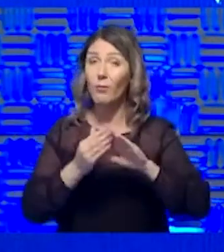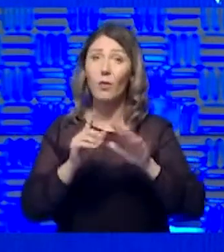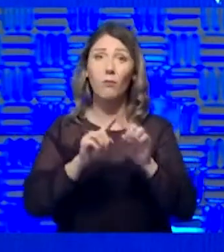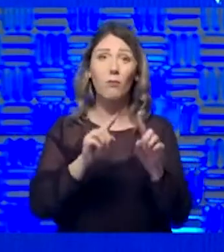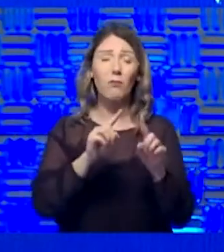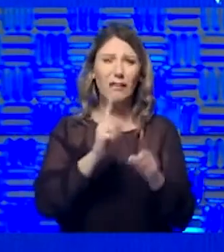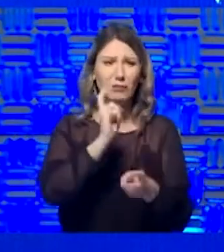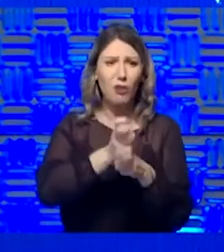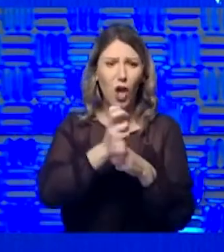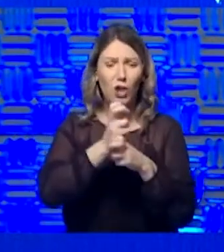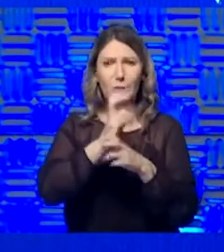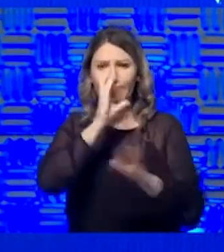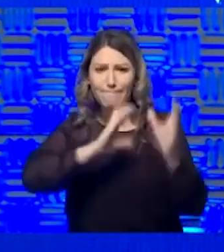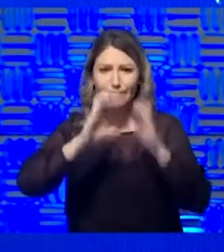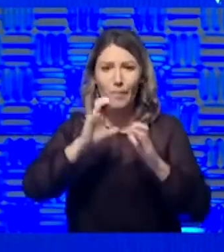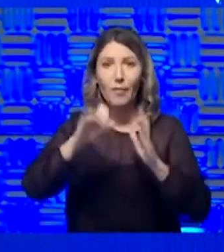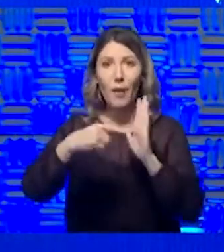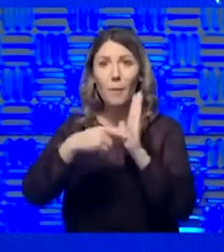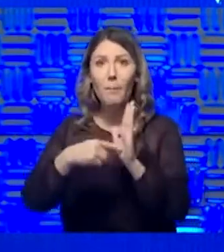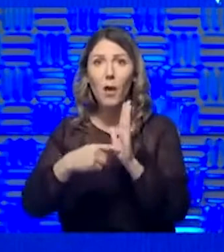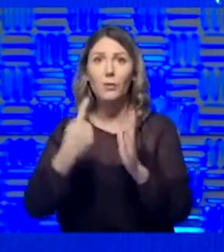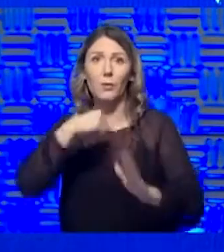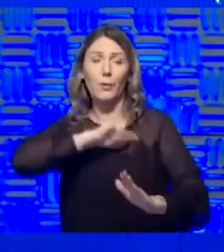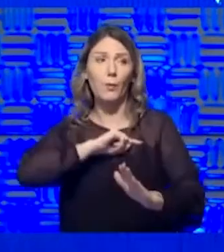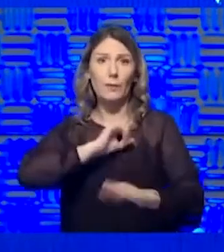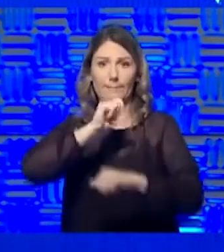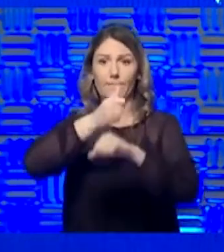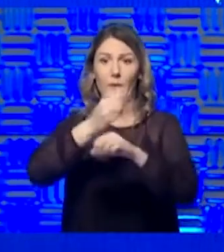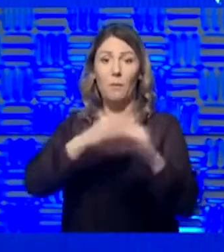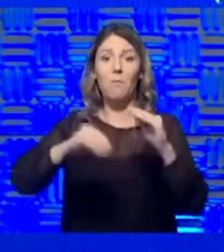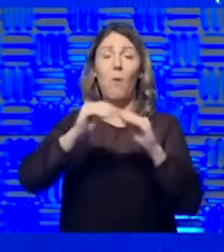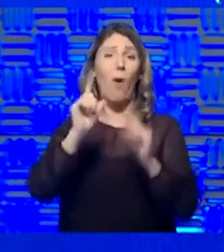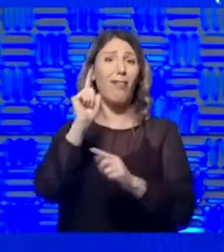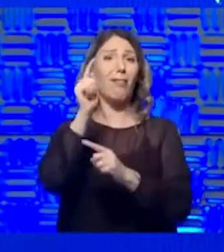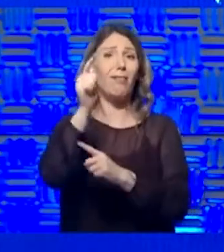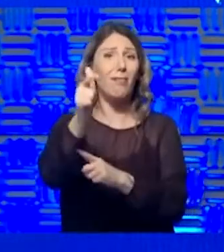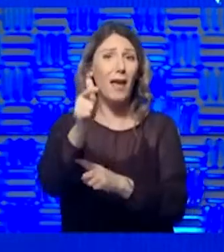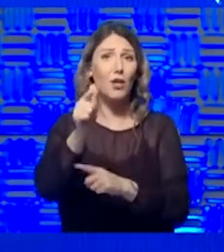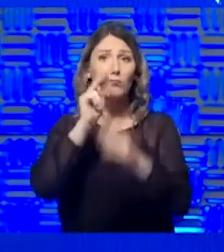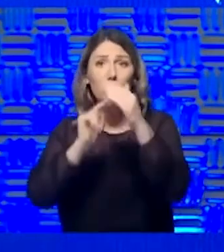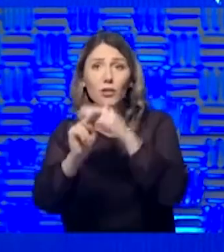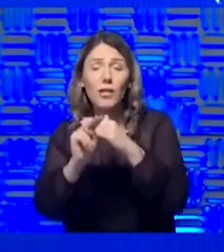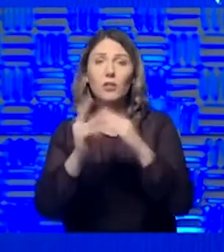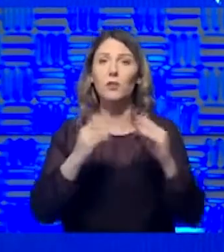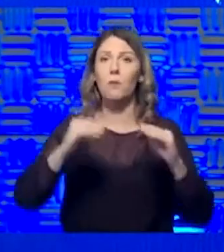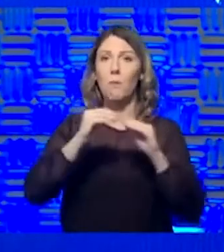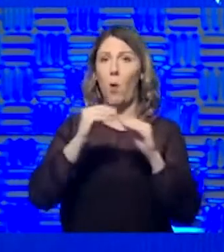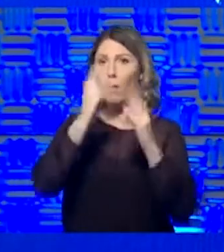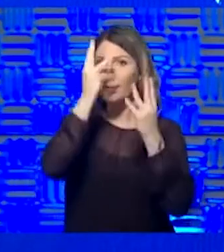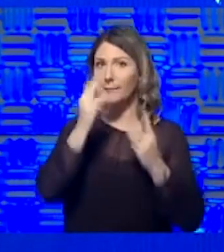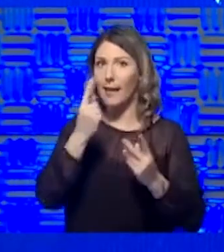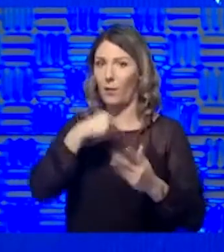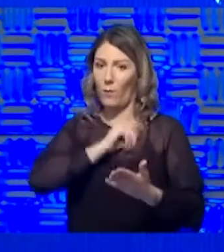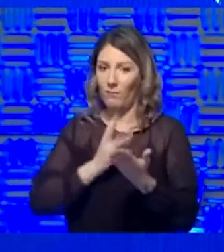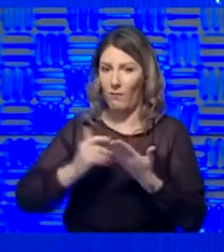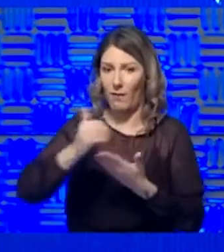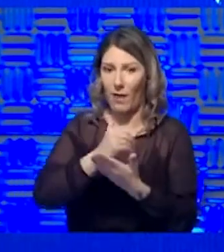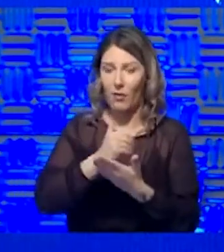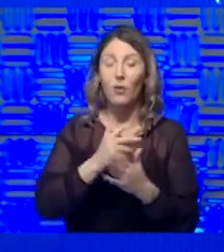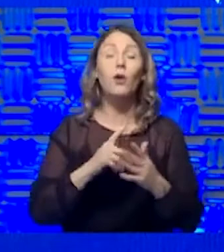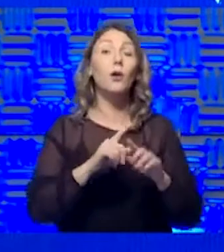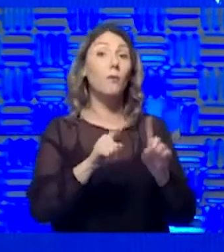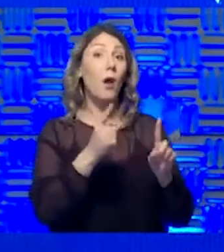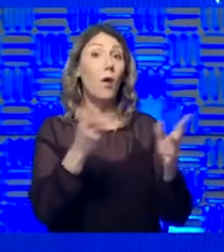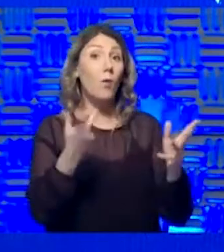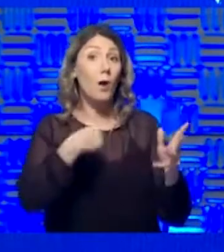to explore the model. We'll make longer projections the more information and the more data we have. Here's what we know, though.